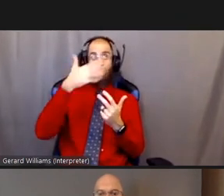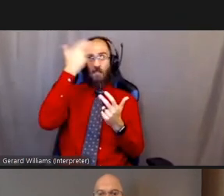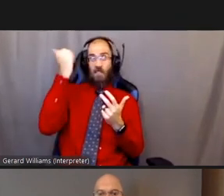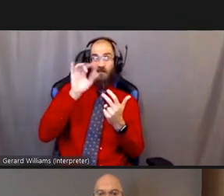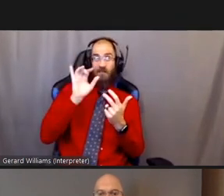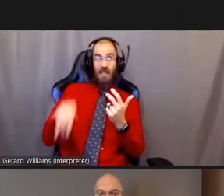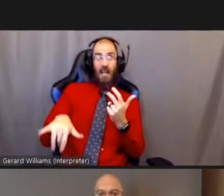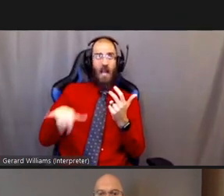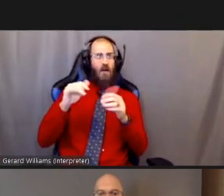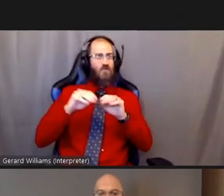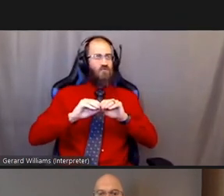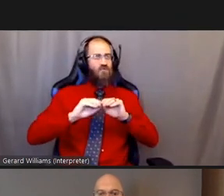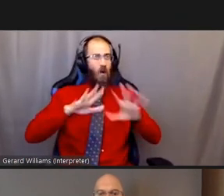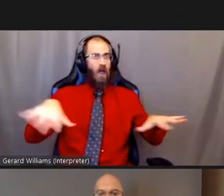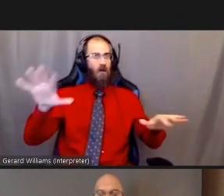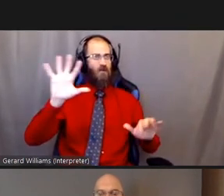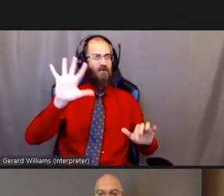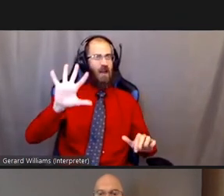underway nationwide.